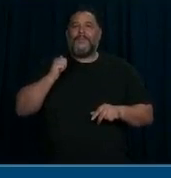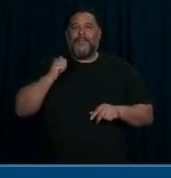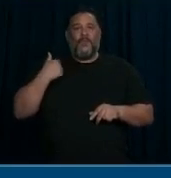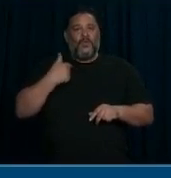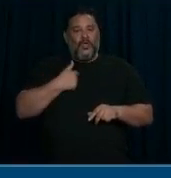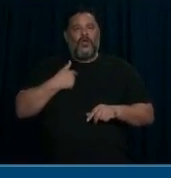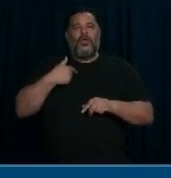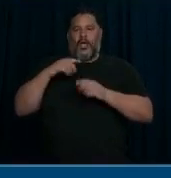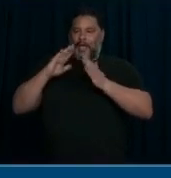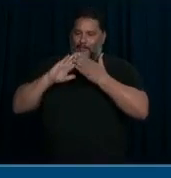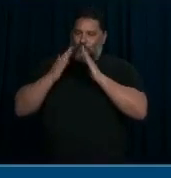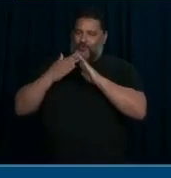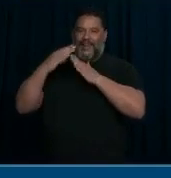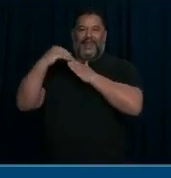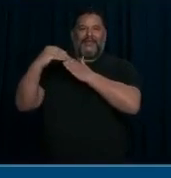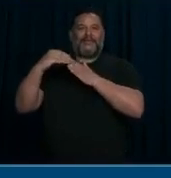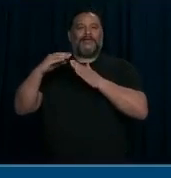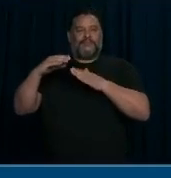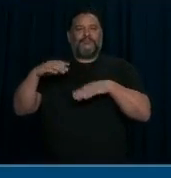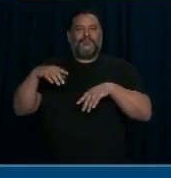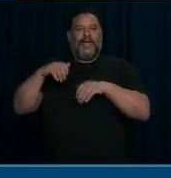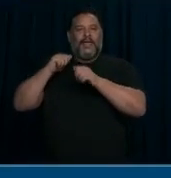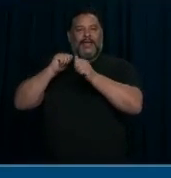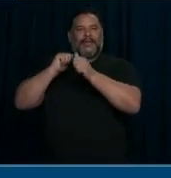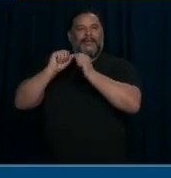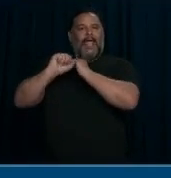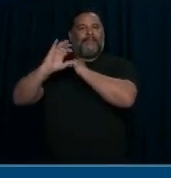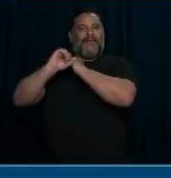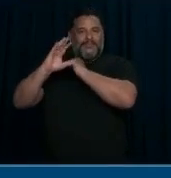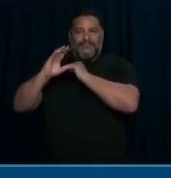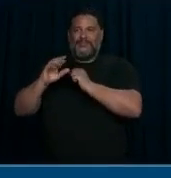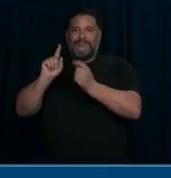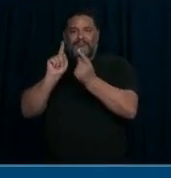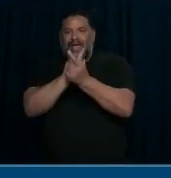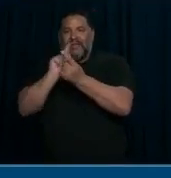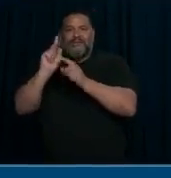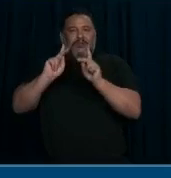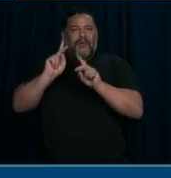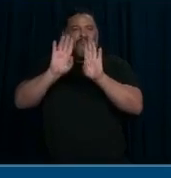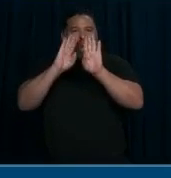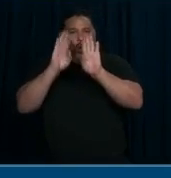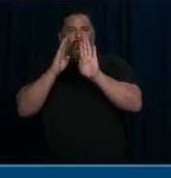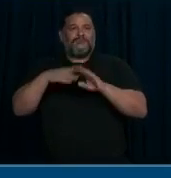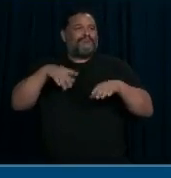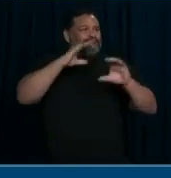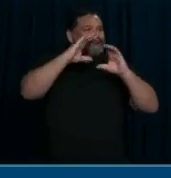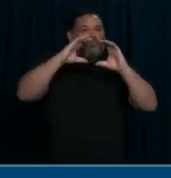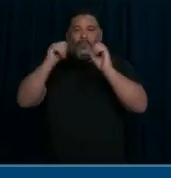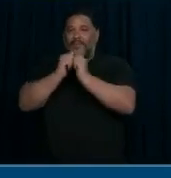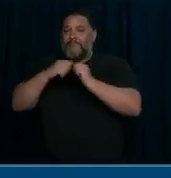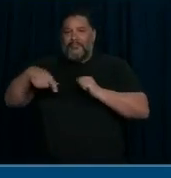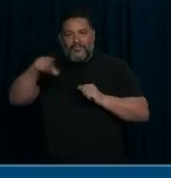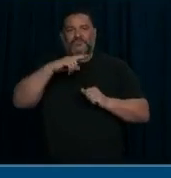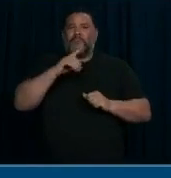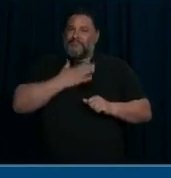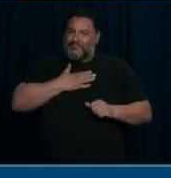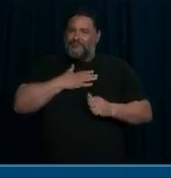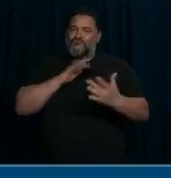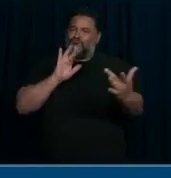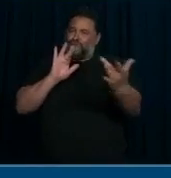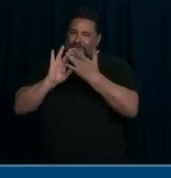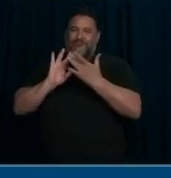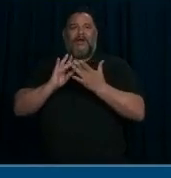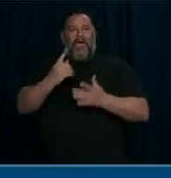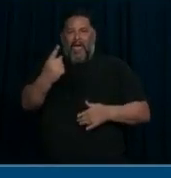community-led campaign. We get out, meet people at the doors, and communicate with them. So absolutely, reach out to me and ask me